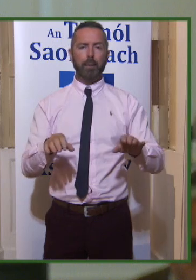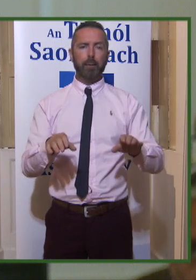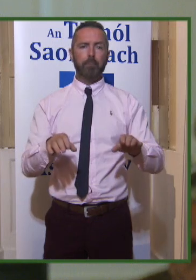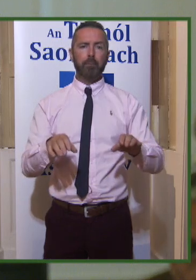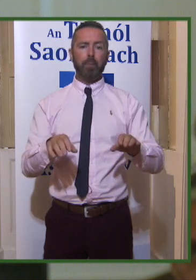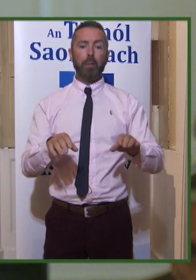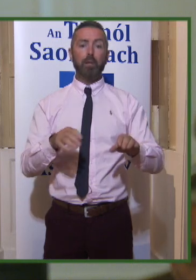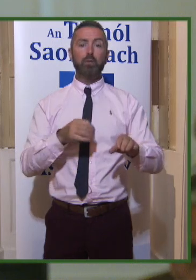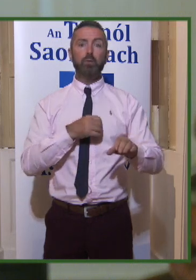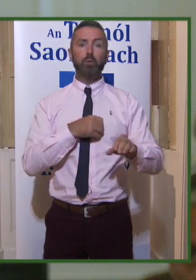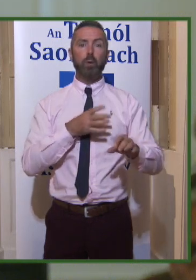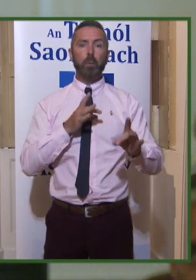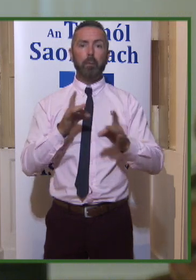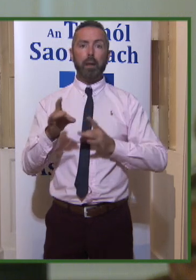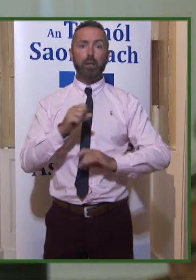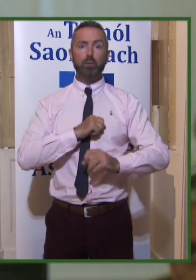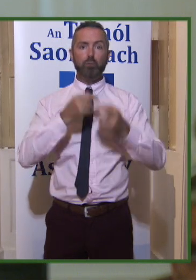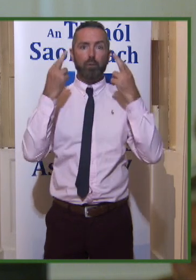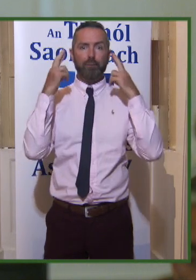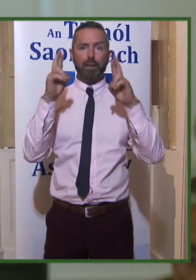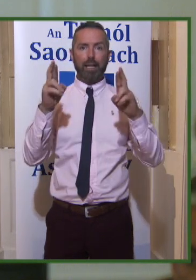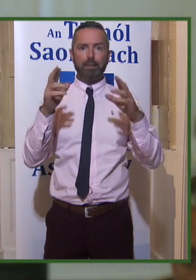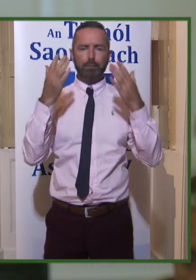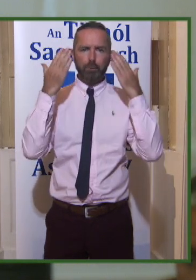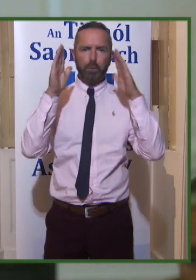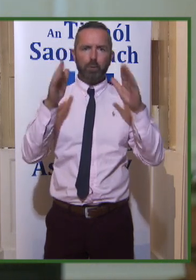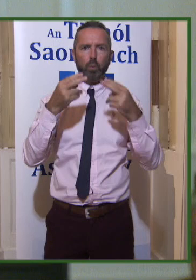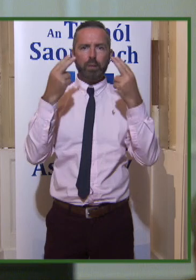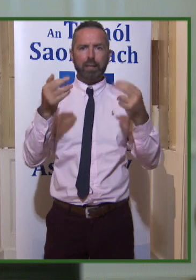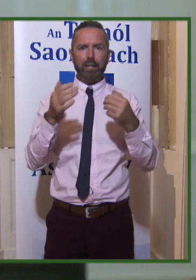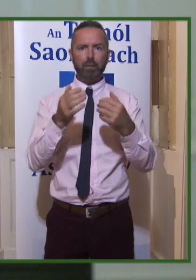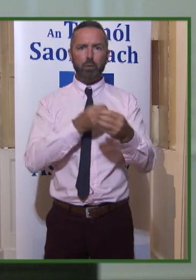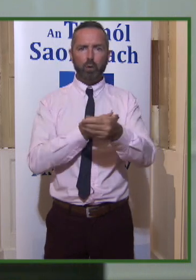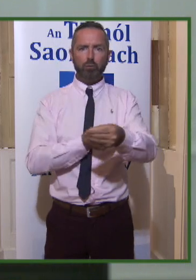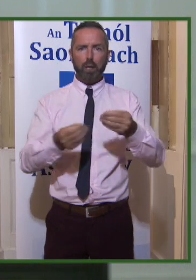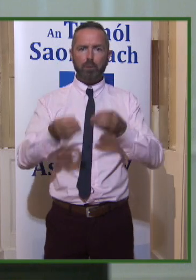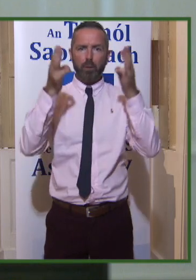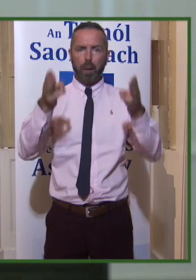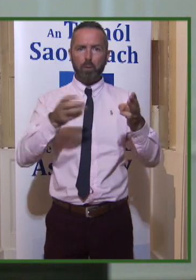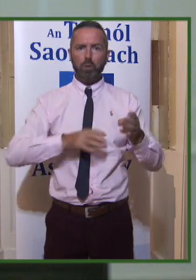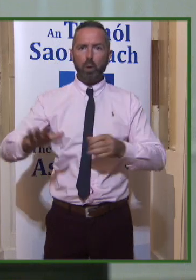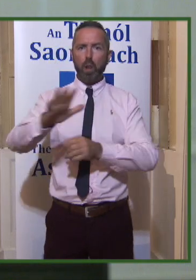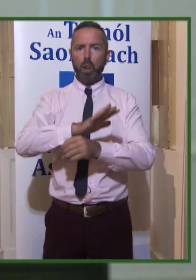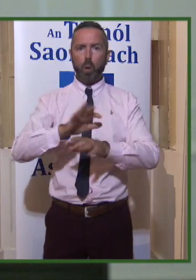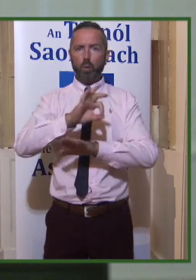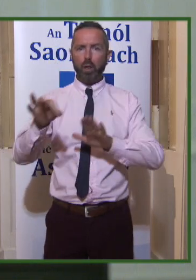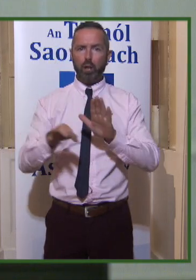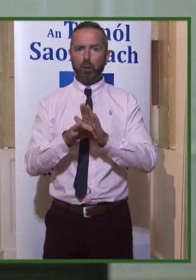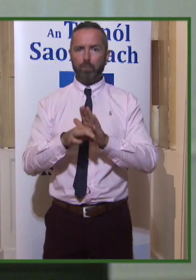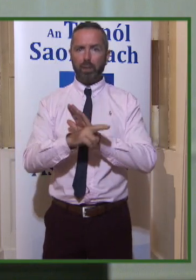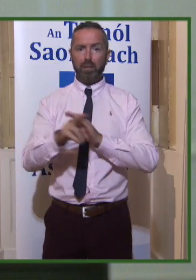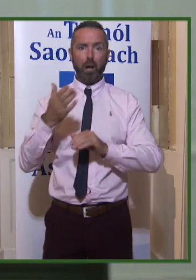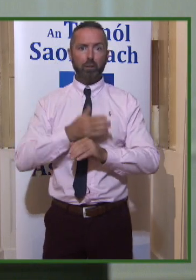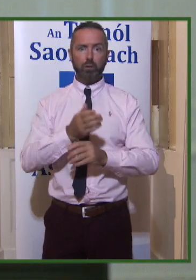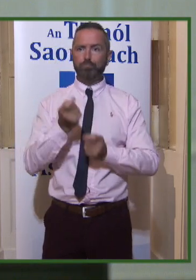to ensure that we reflect the need for a transfer of power to local government, and not simply the directly elected